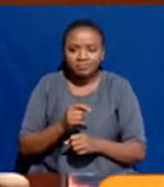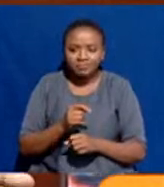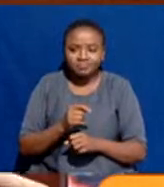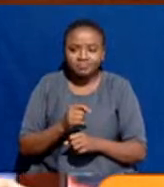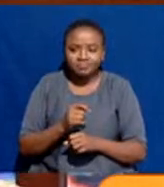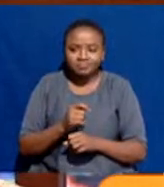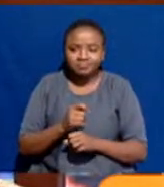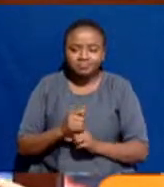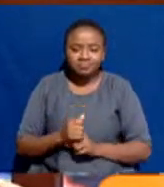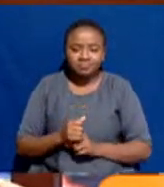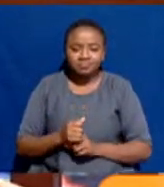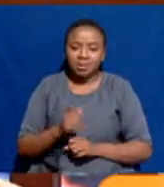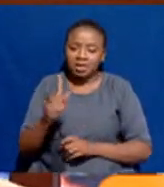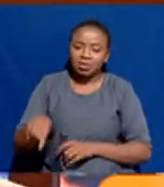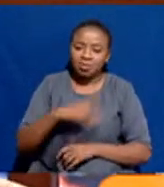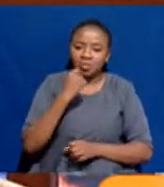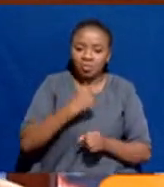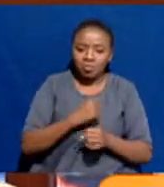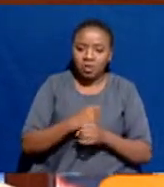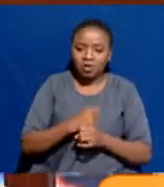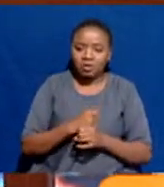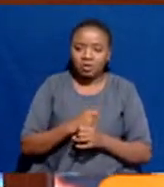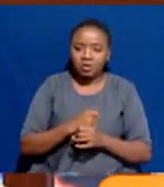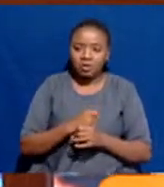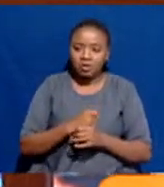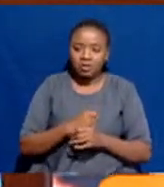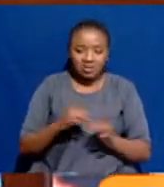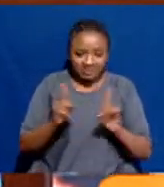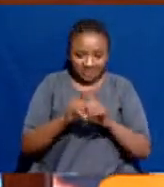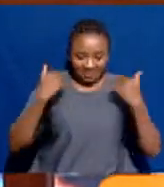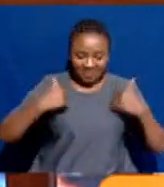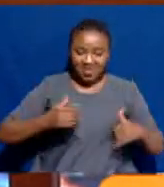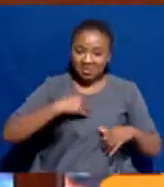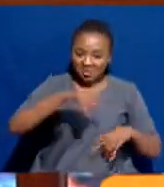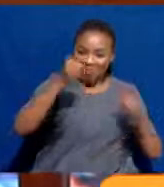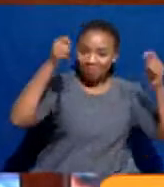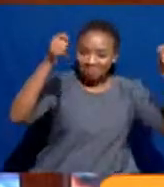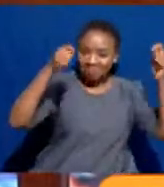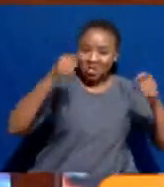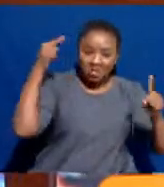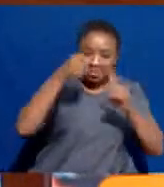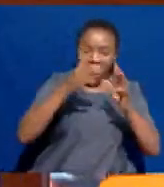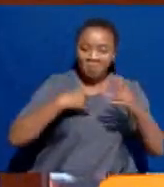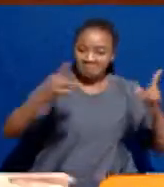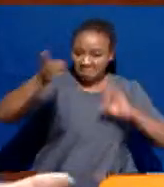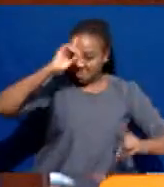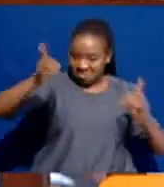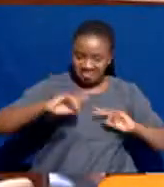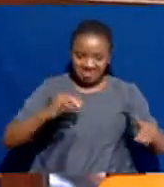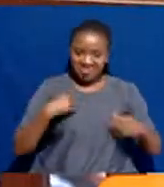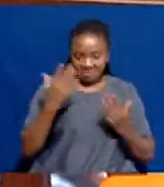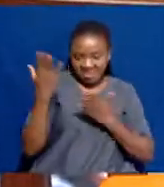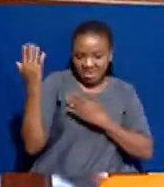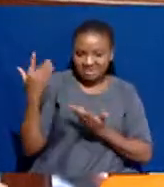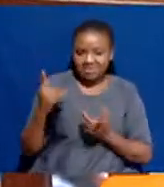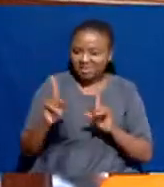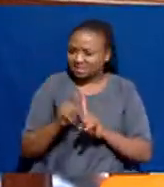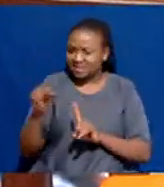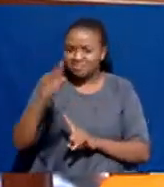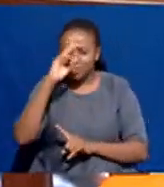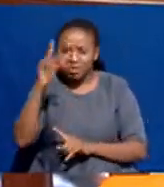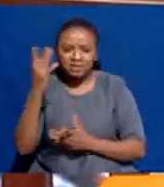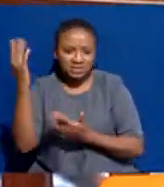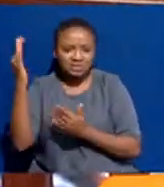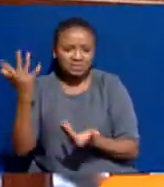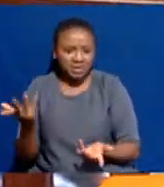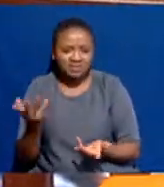and get shot at. The way I go to a police, get beaten. So the police understand the risk of the job. Yeah. Like, you can't say, see what